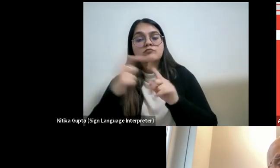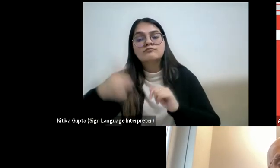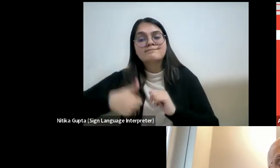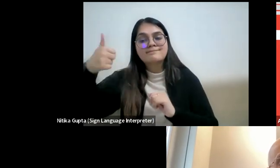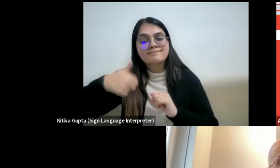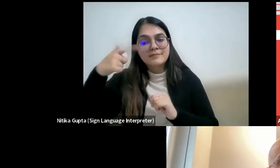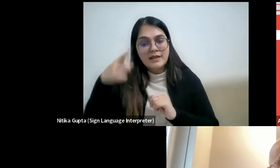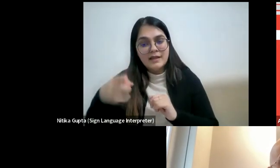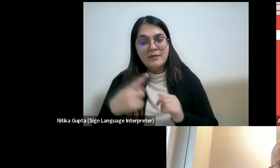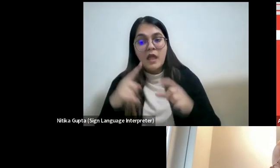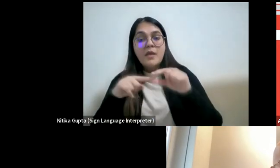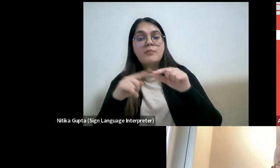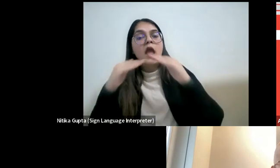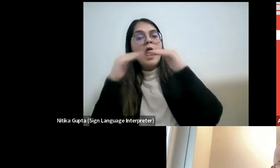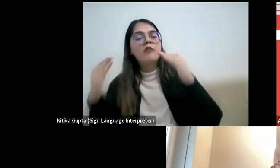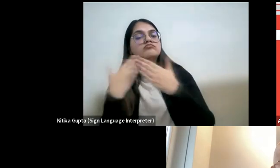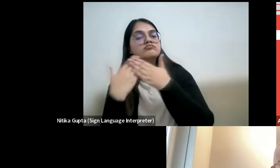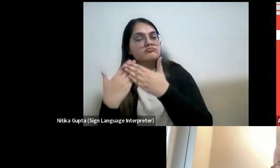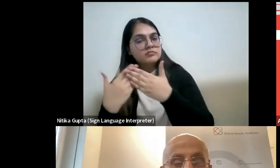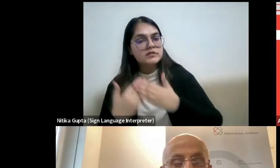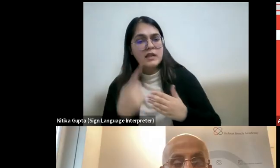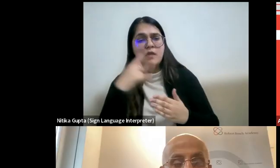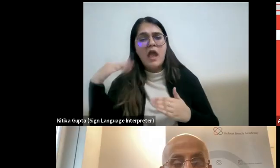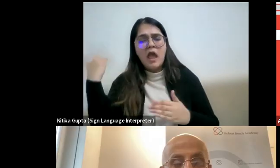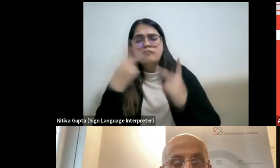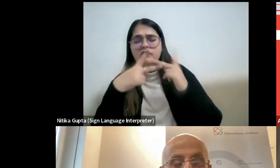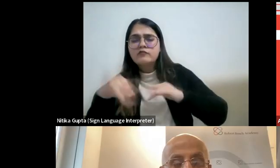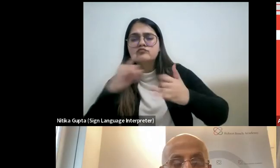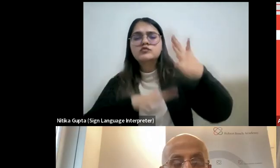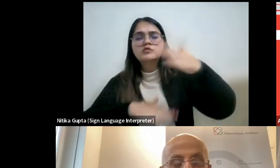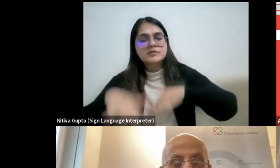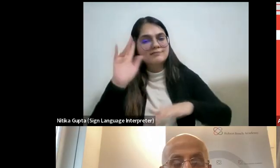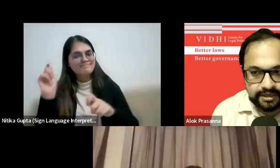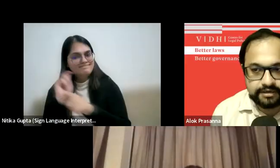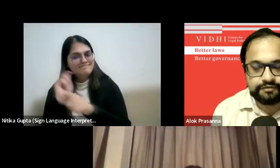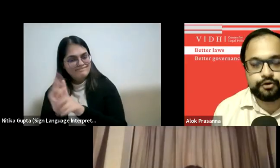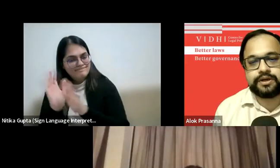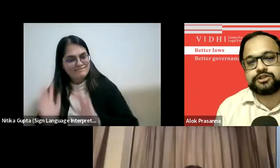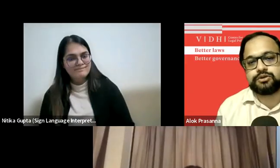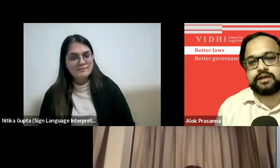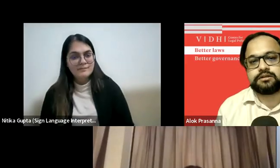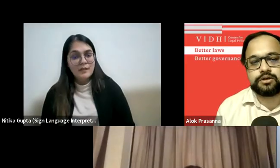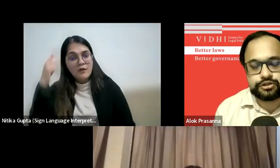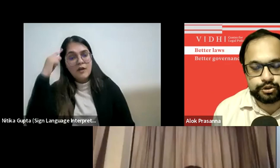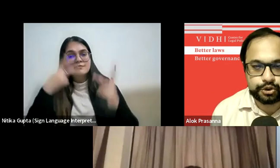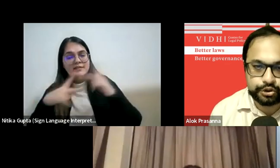Studies, apart from being part of many civil society initiatives, which have tried in many different ways to take the Constitution to